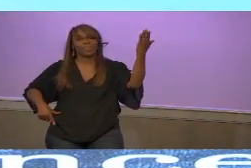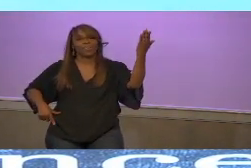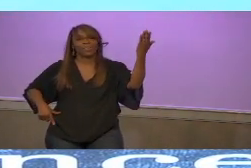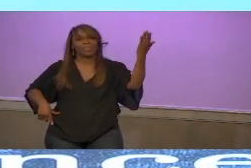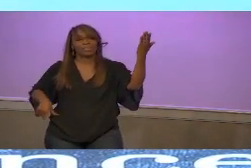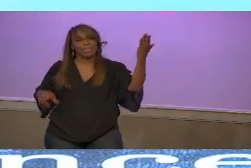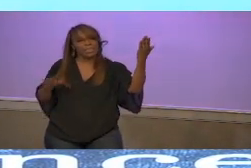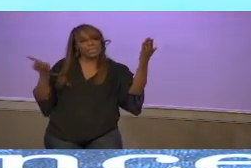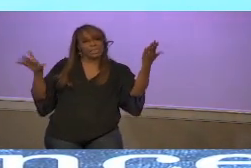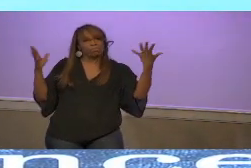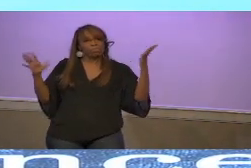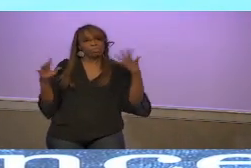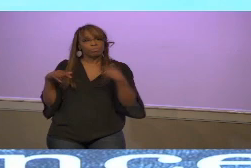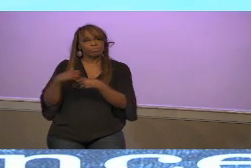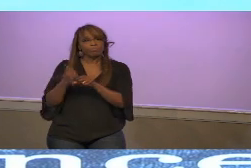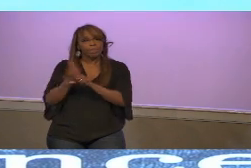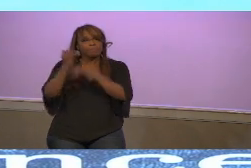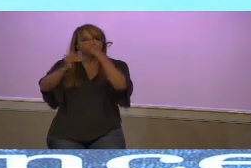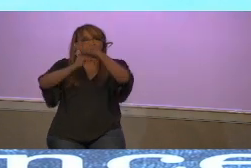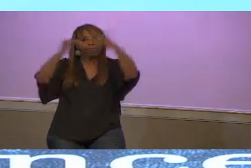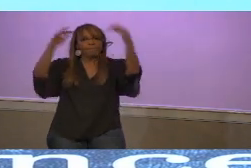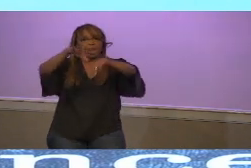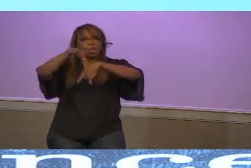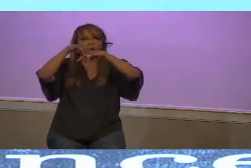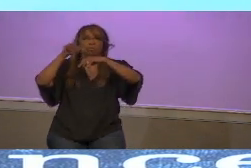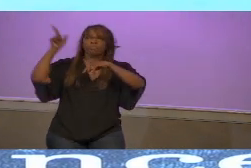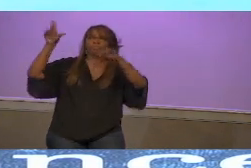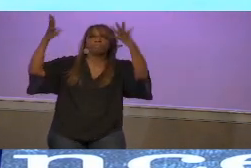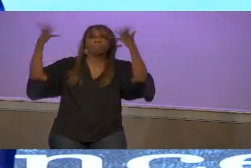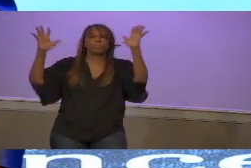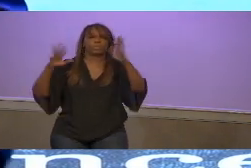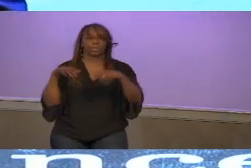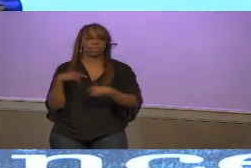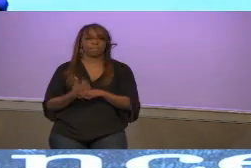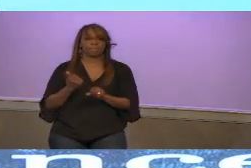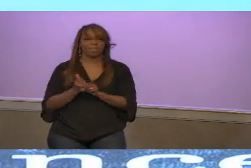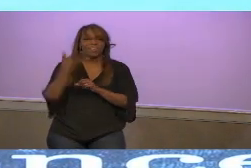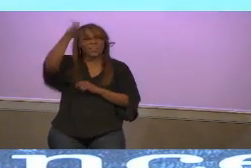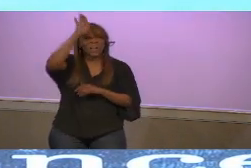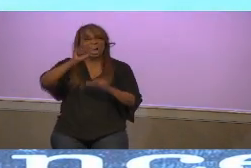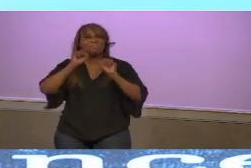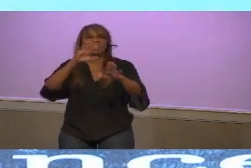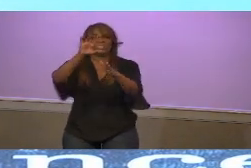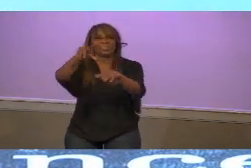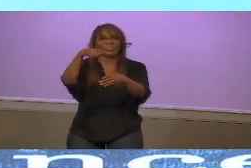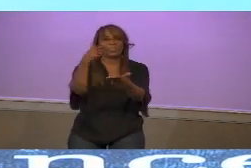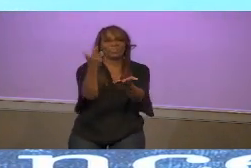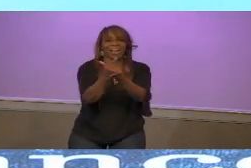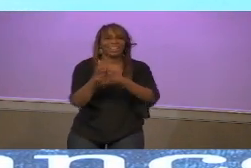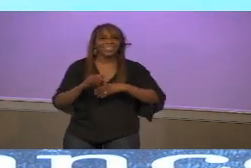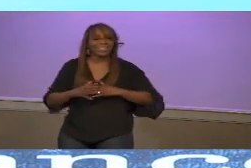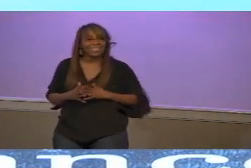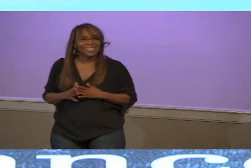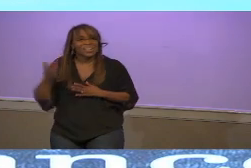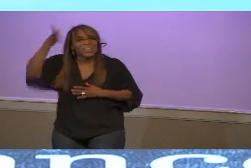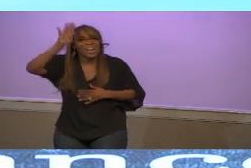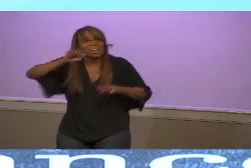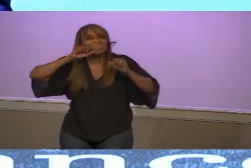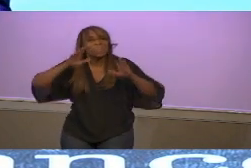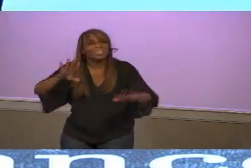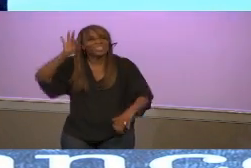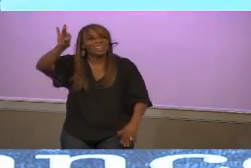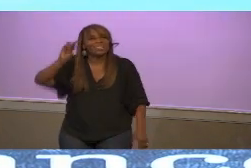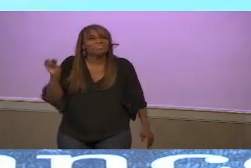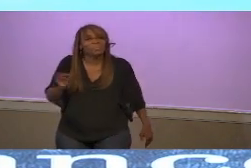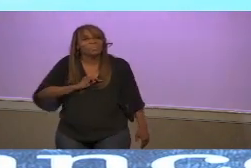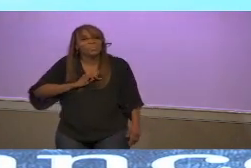which made heaven and earth. God bless you, Galilee. God bless you, Dr.